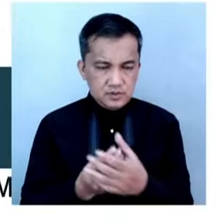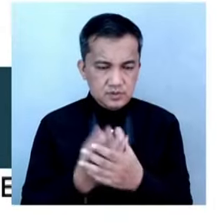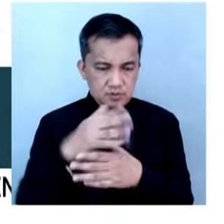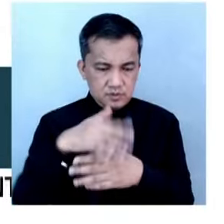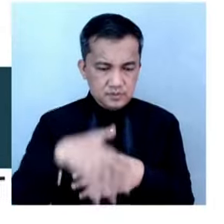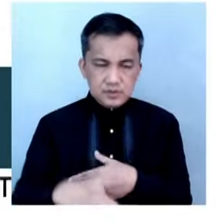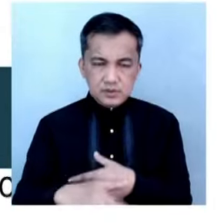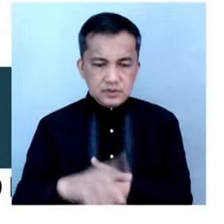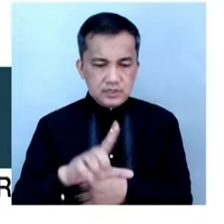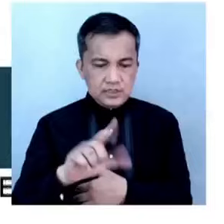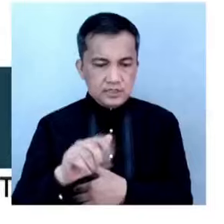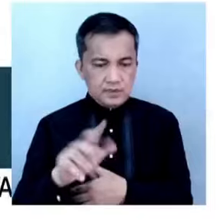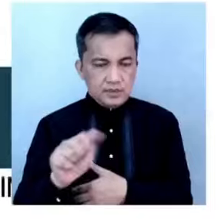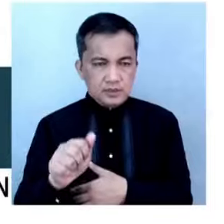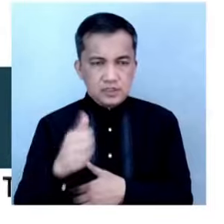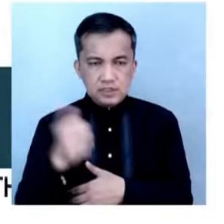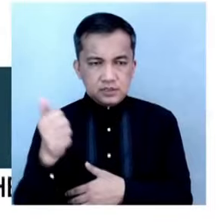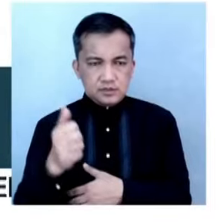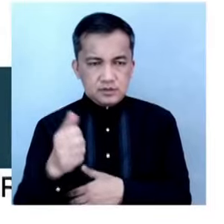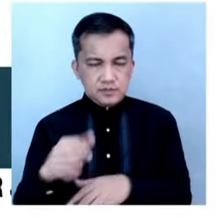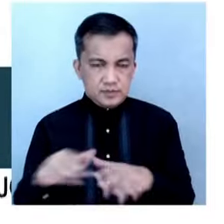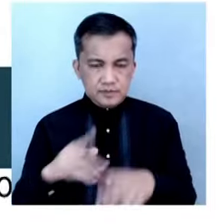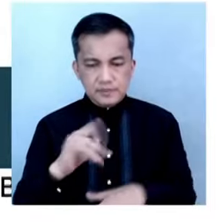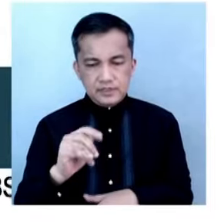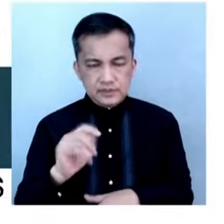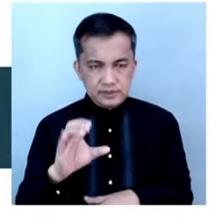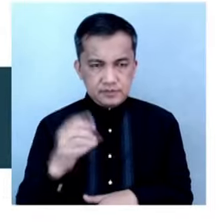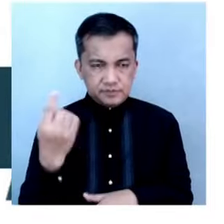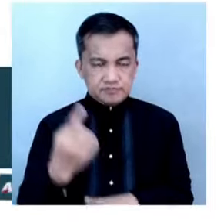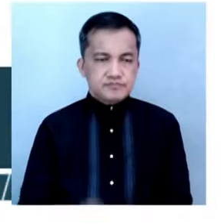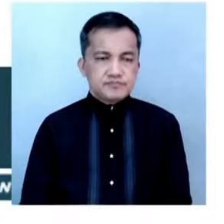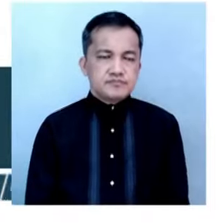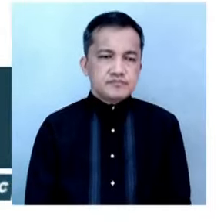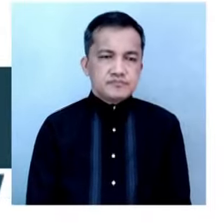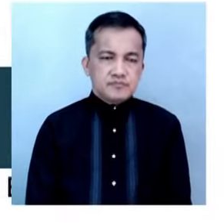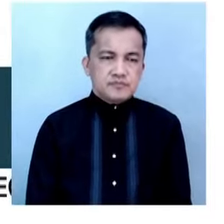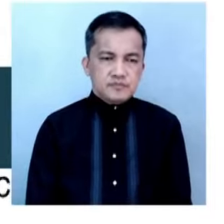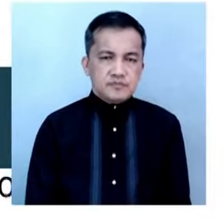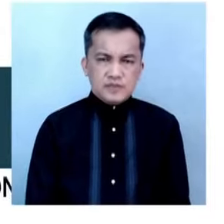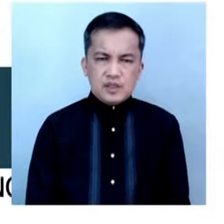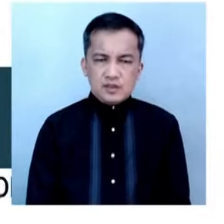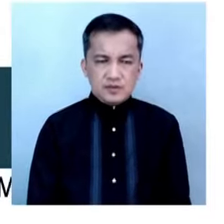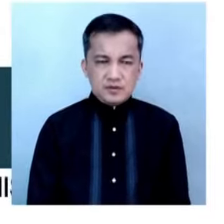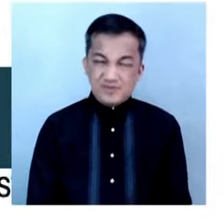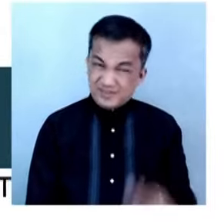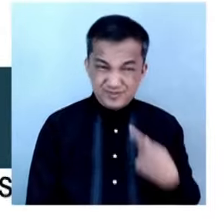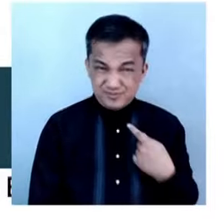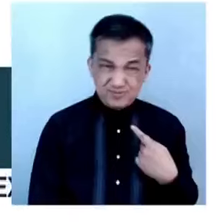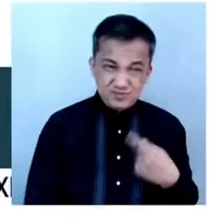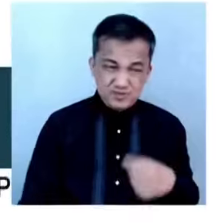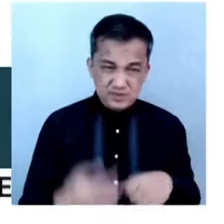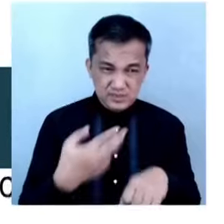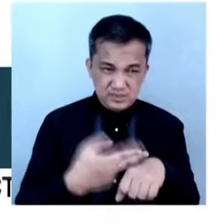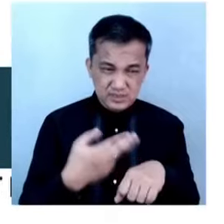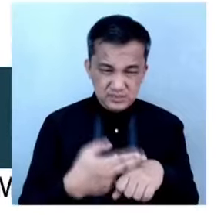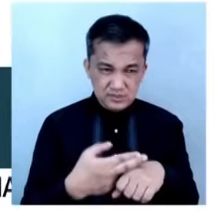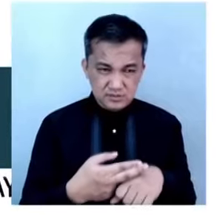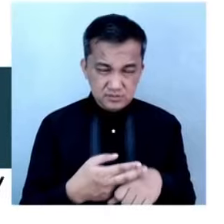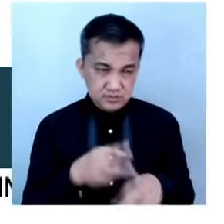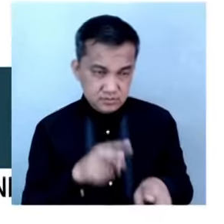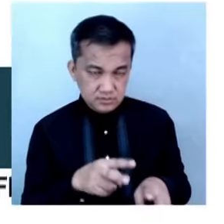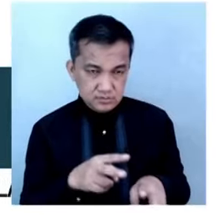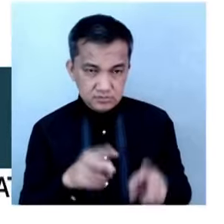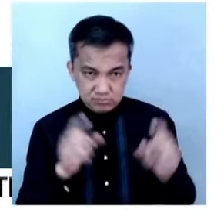that, yung the rest po mga phreatic type. Yung so, mga bato, yung may mga malalaking bato, is that something that they should be on the lookout for as